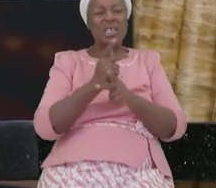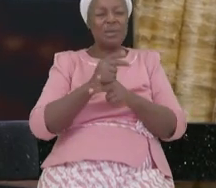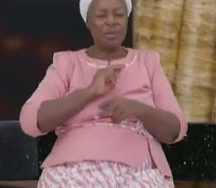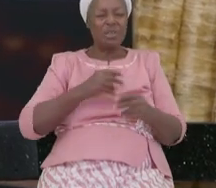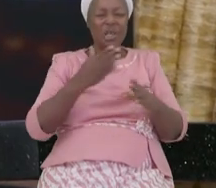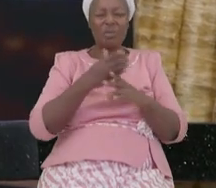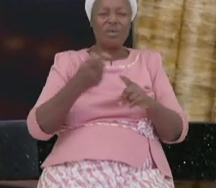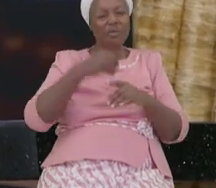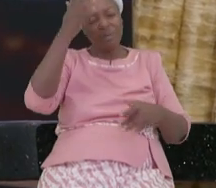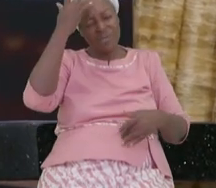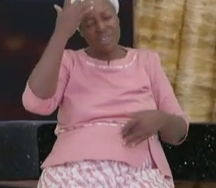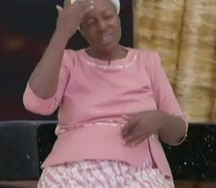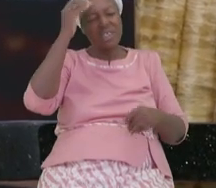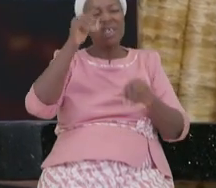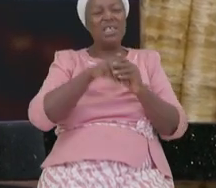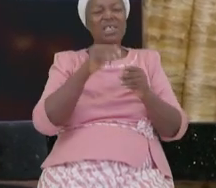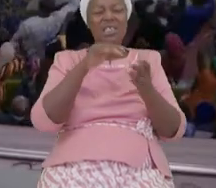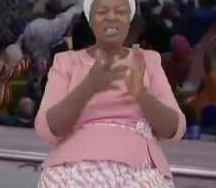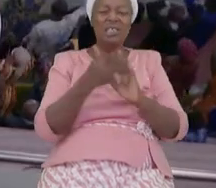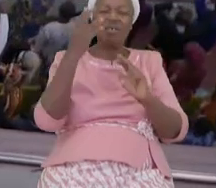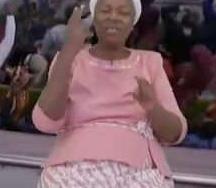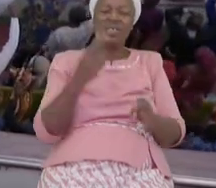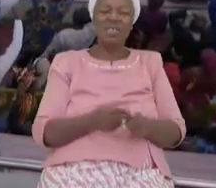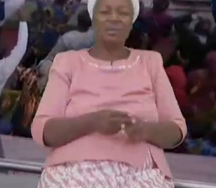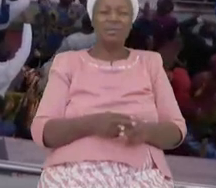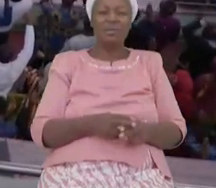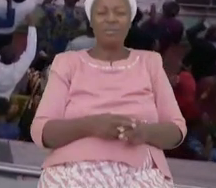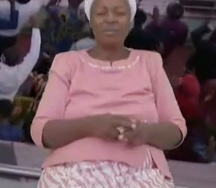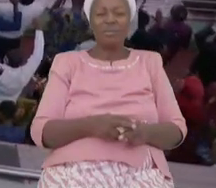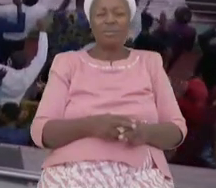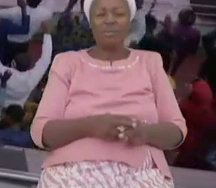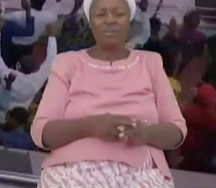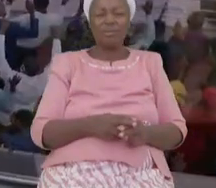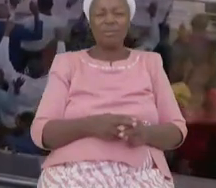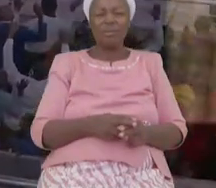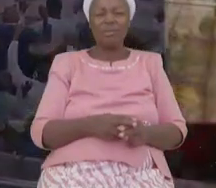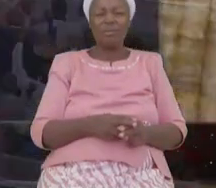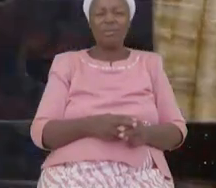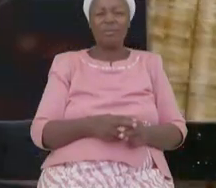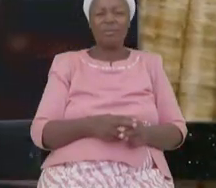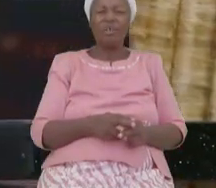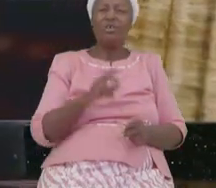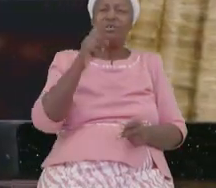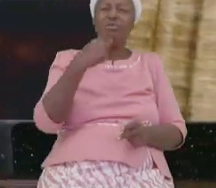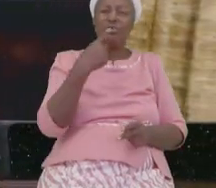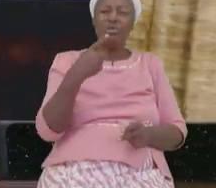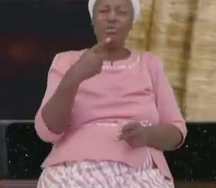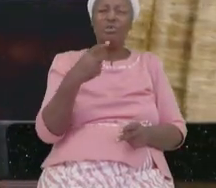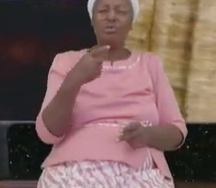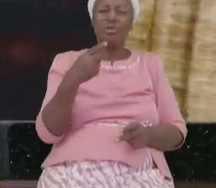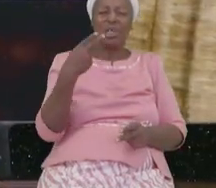disease and sickness in Jesus' name. You told